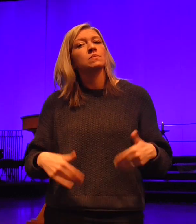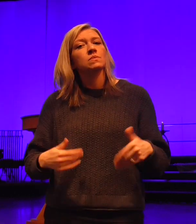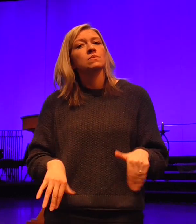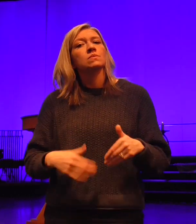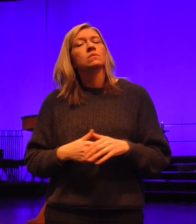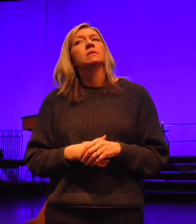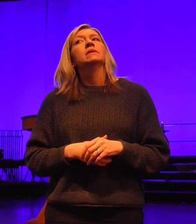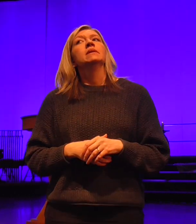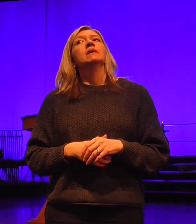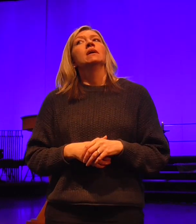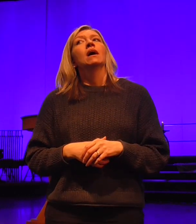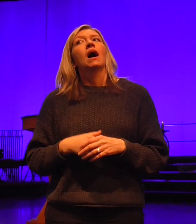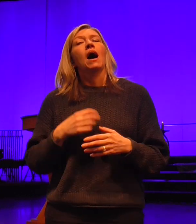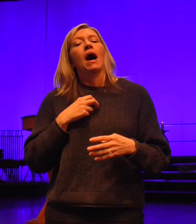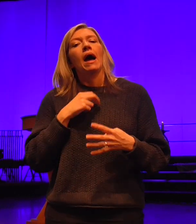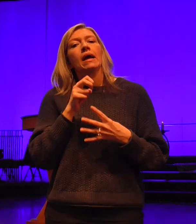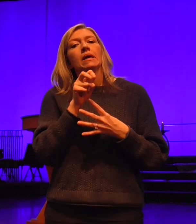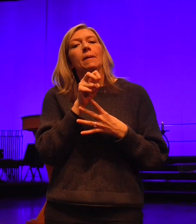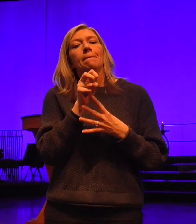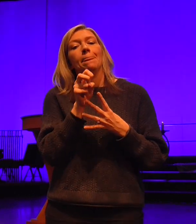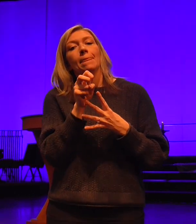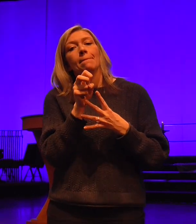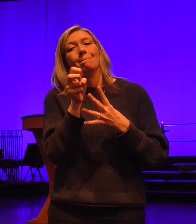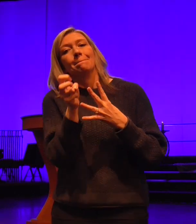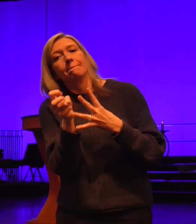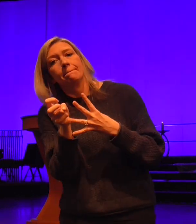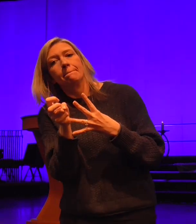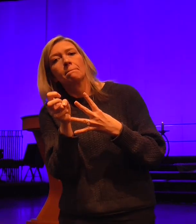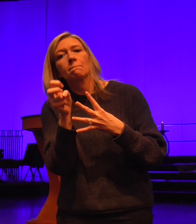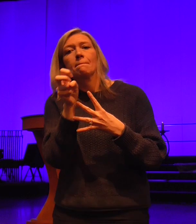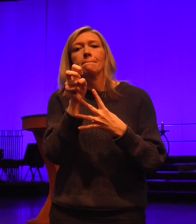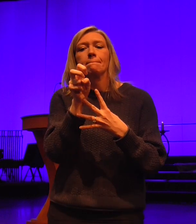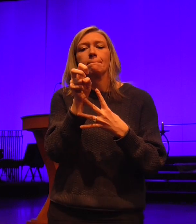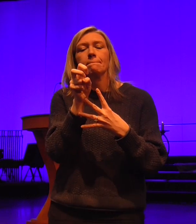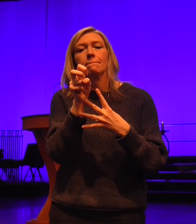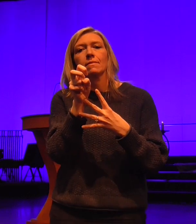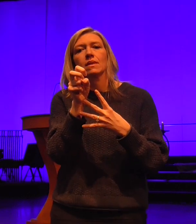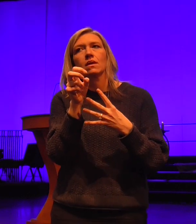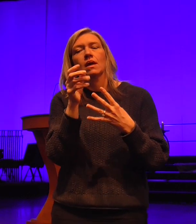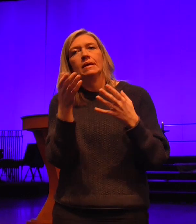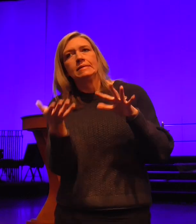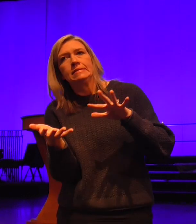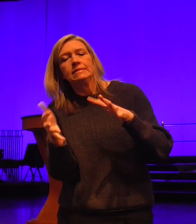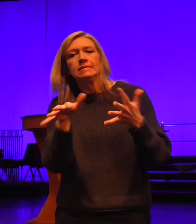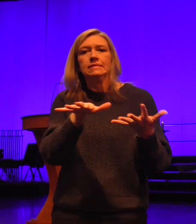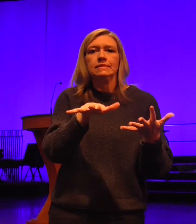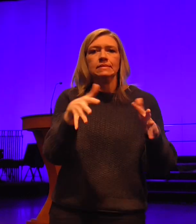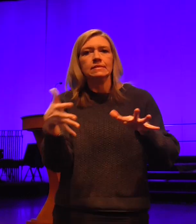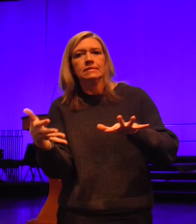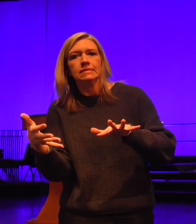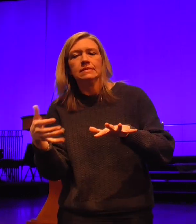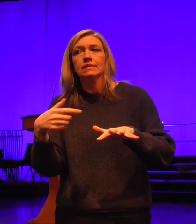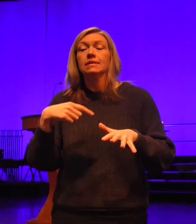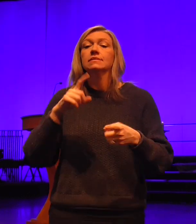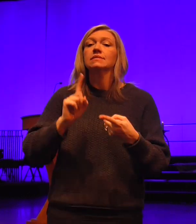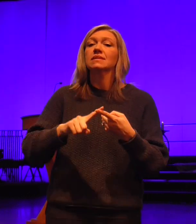I went in and out of this kingdom, I will tell you the truth, in and out, until eventually